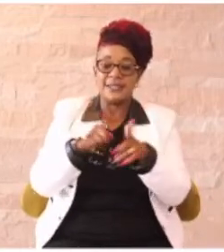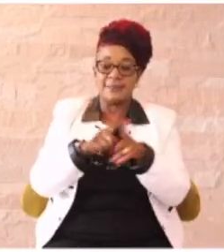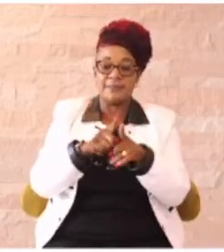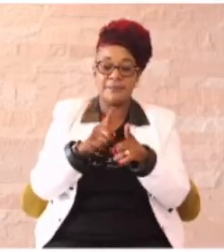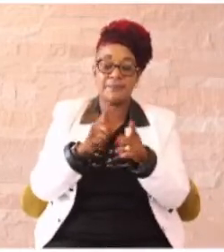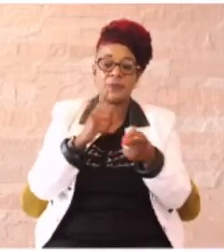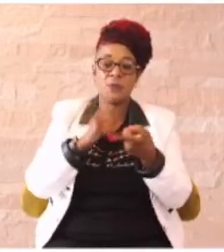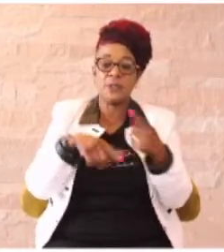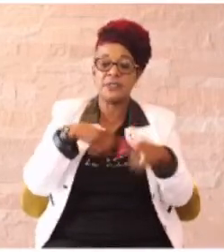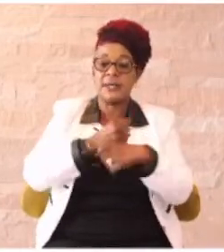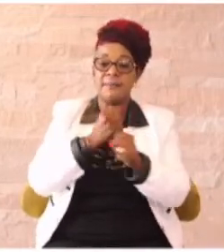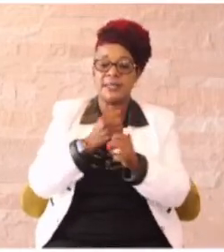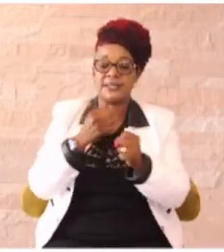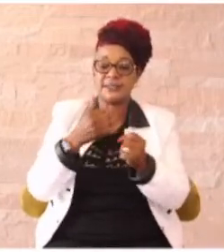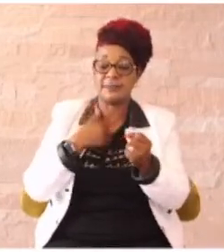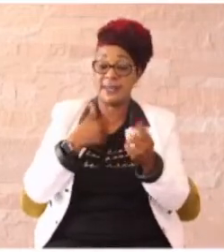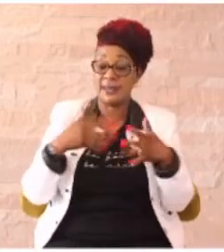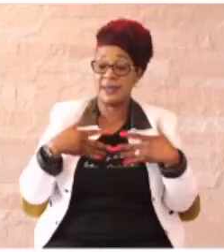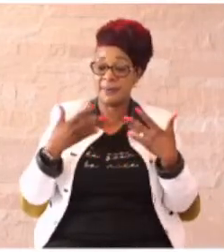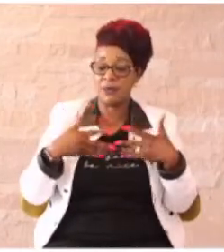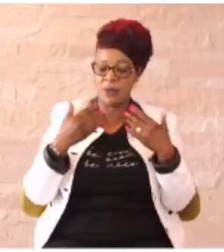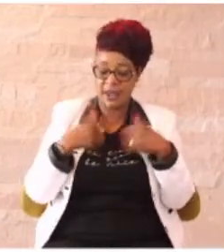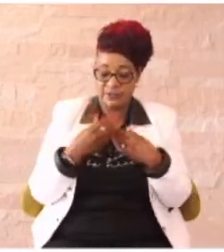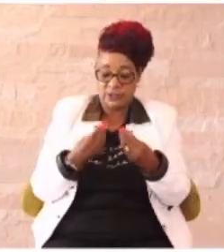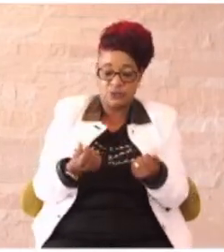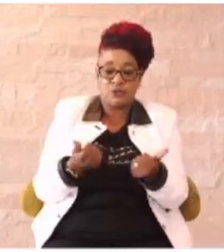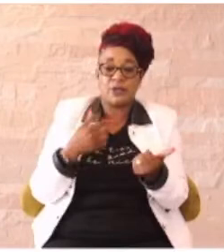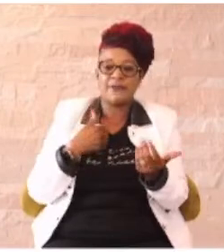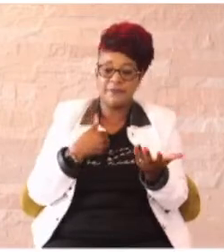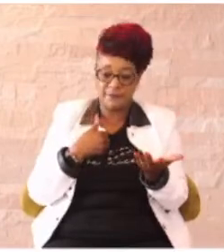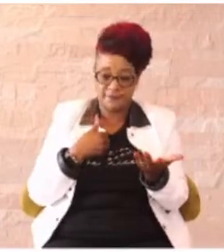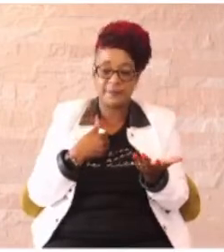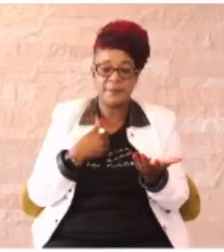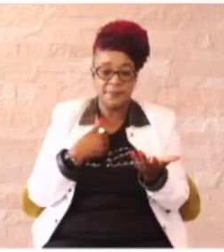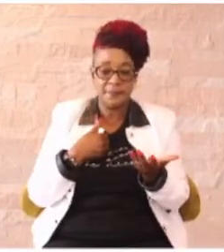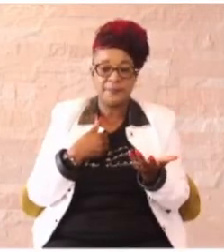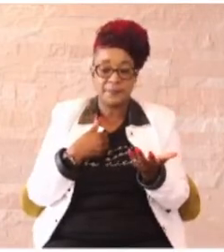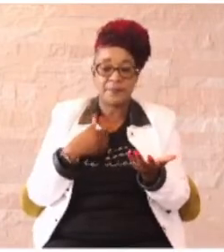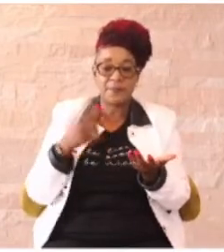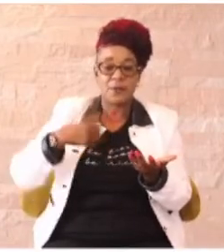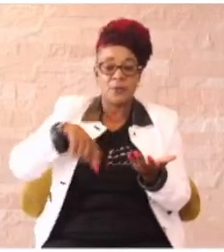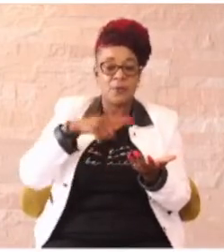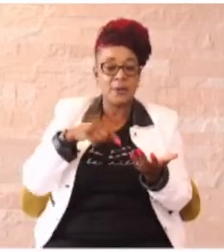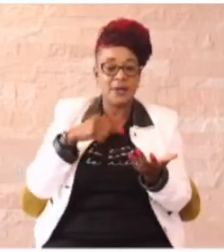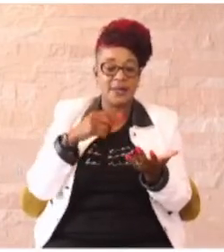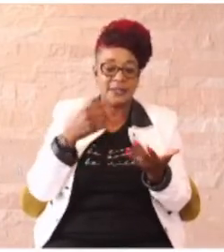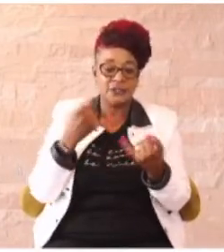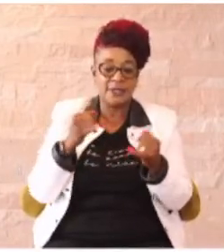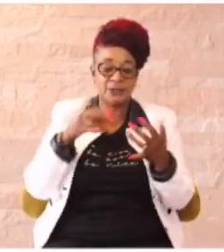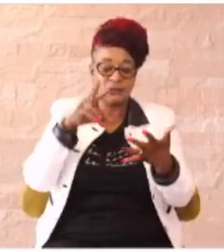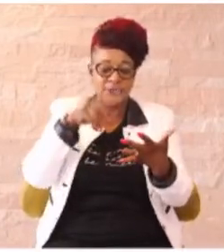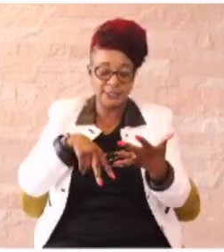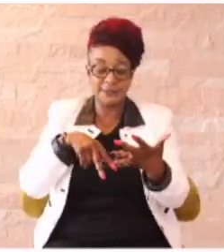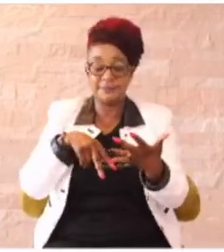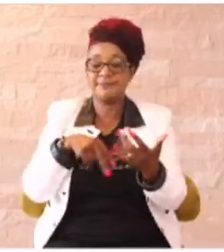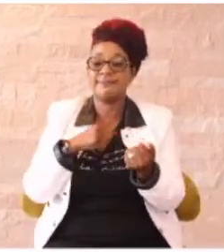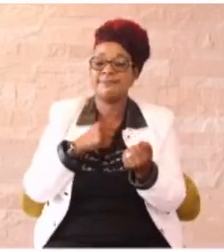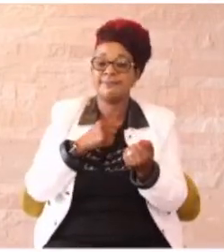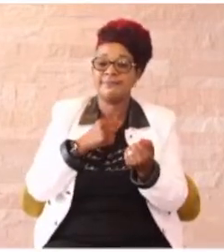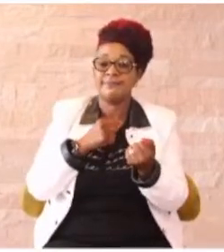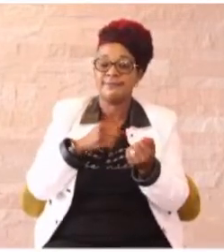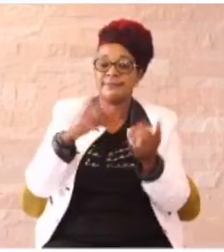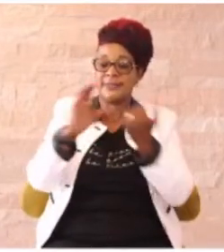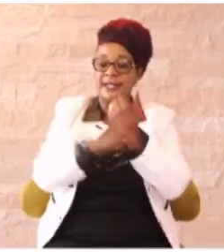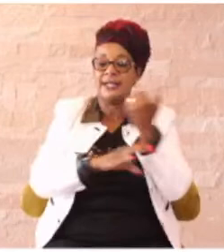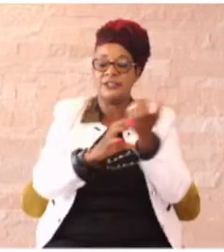that we have the solutions. I mean, we were looking at the 3 countries, the laws that